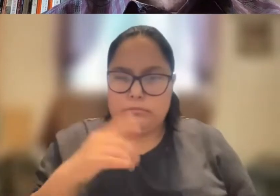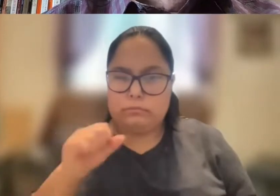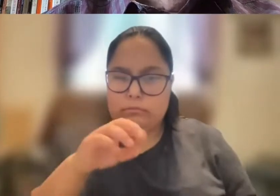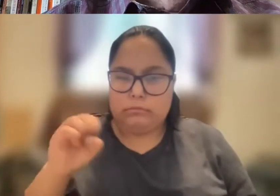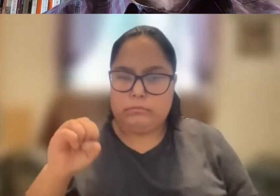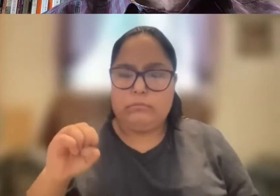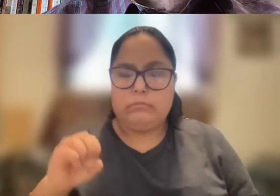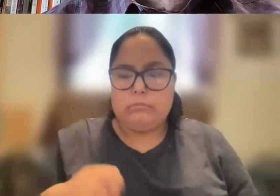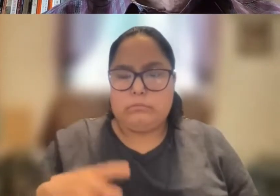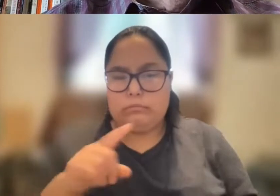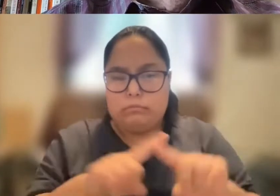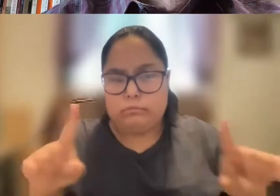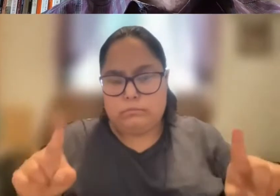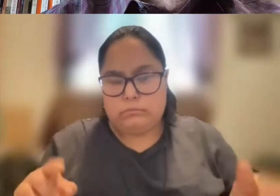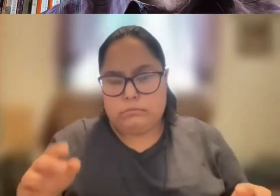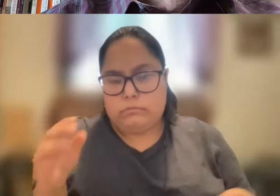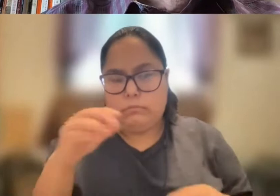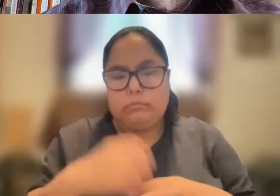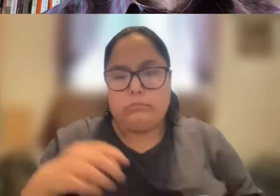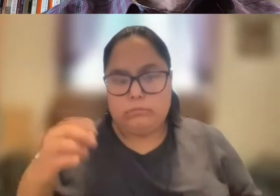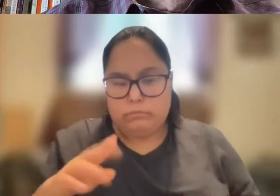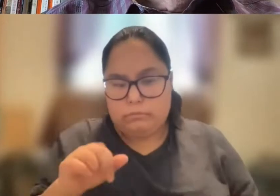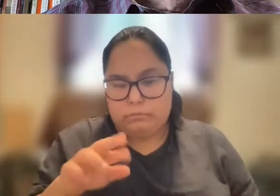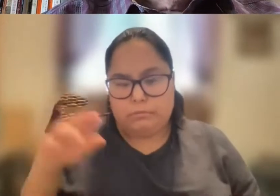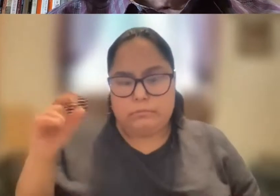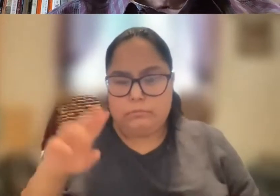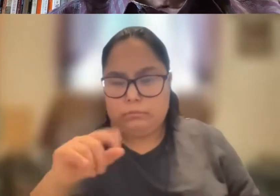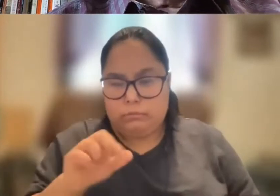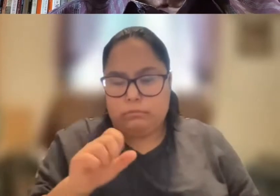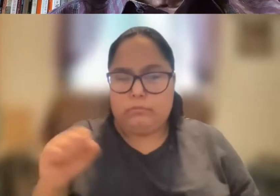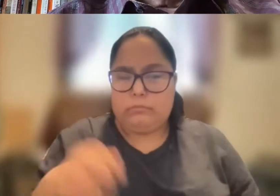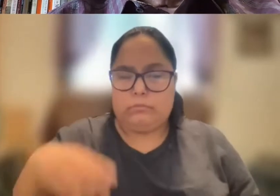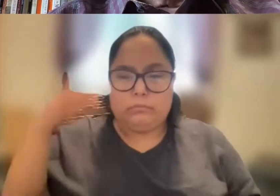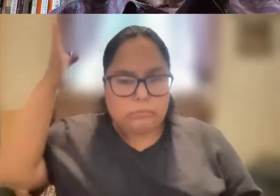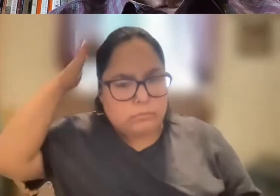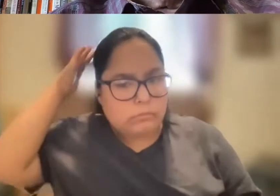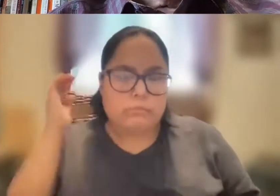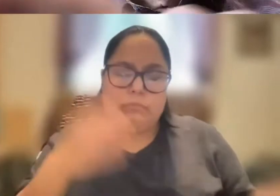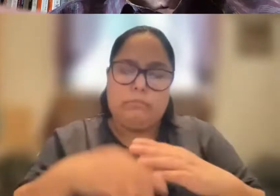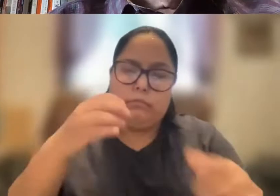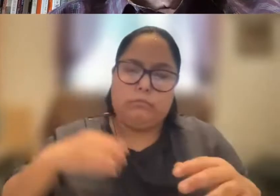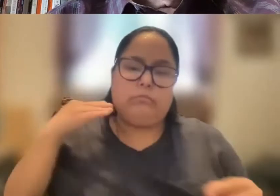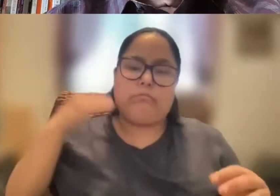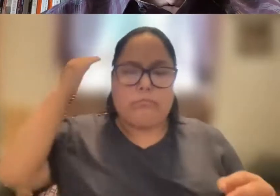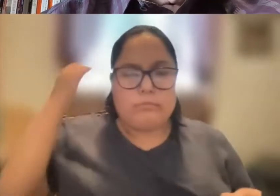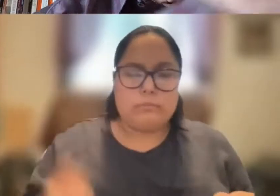So that it sits and niggles in the back of your head every time you do something and everywhere you